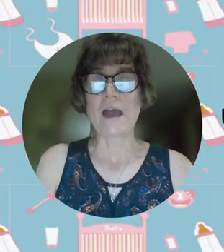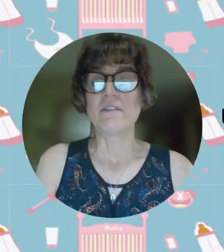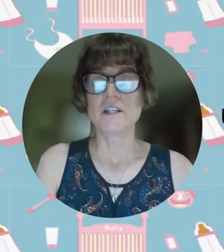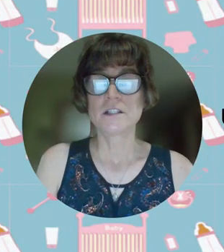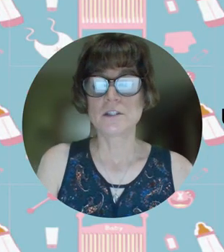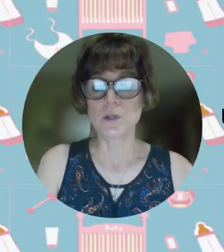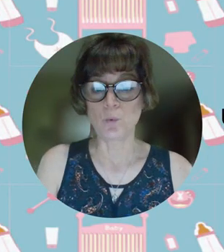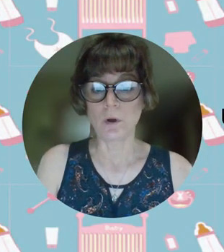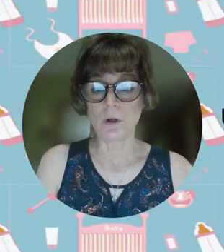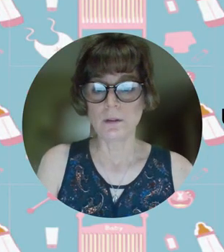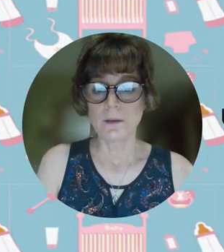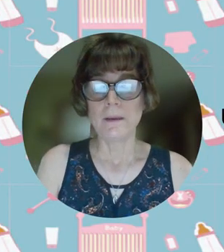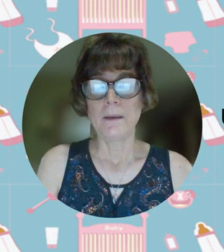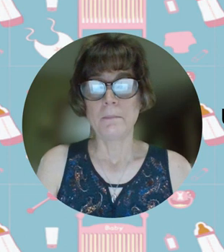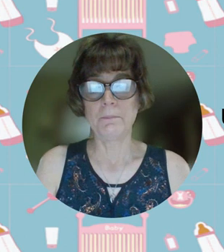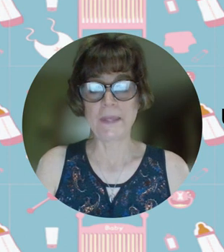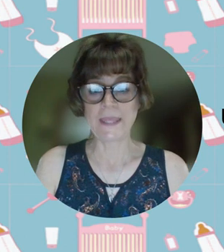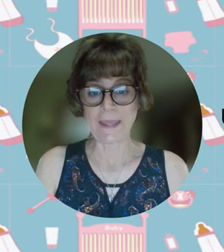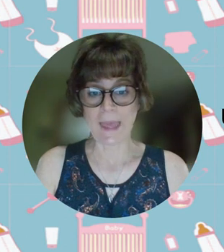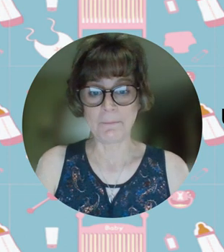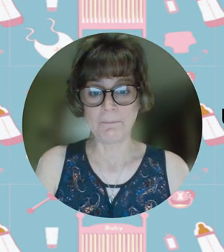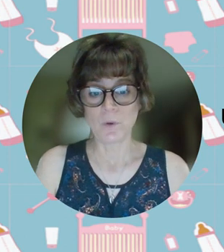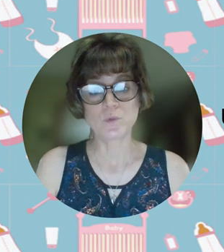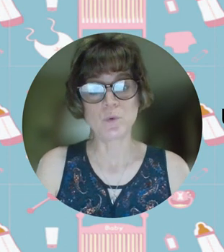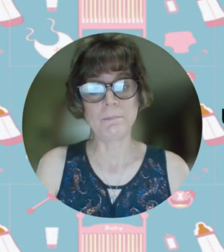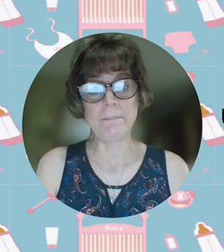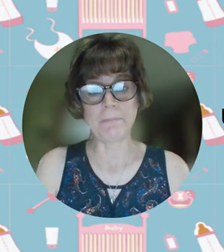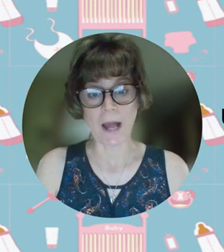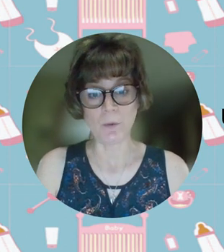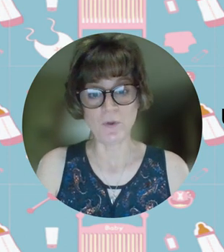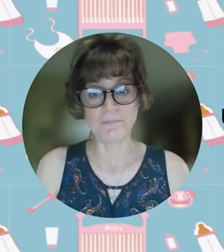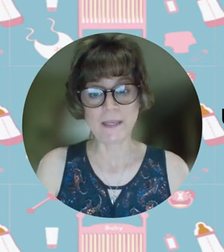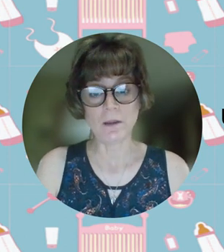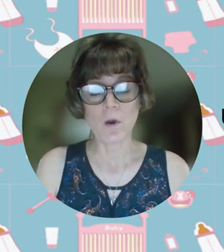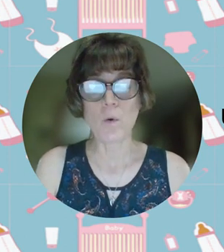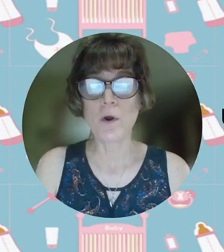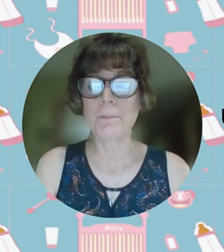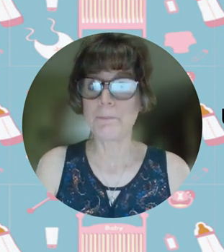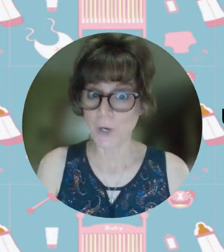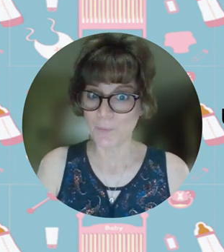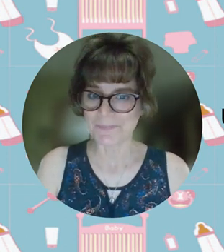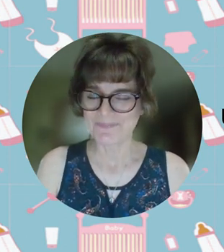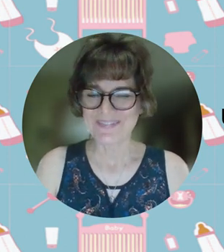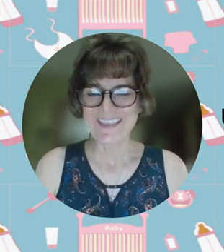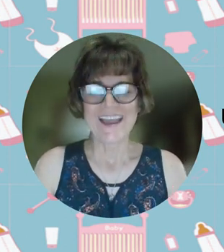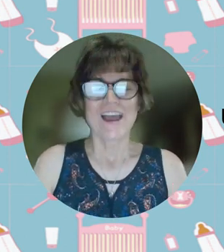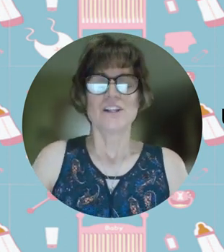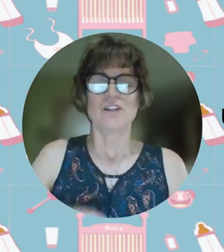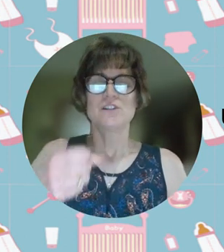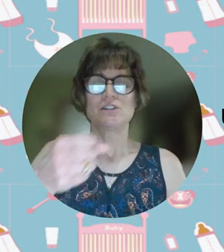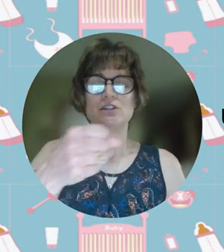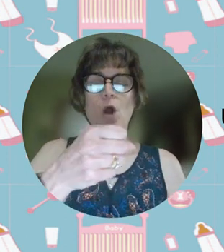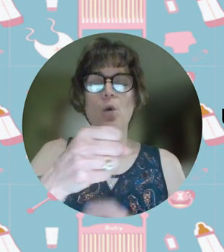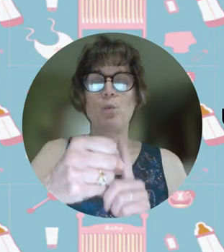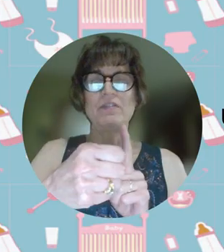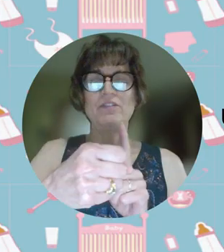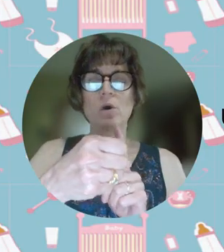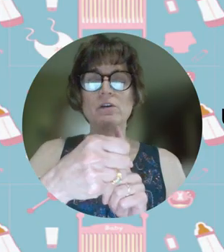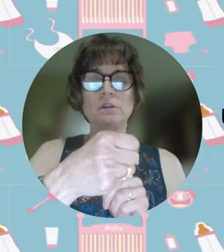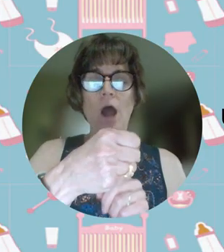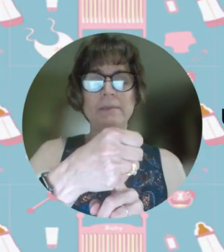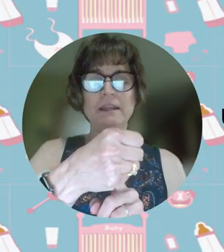We have stool, BM, which would be bowel movement, or poop. So